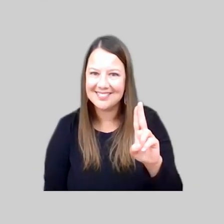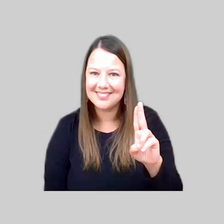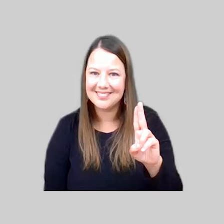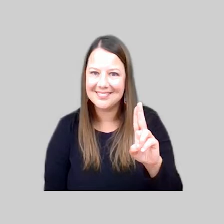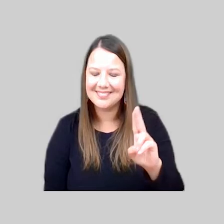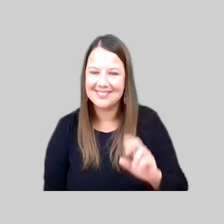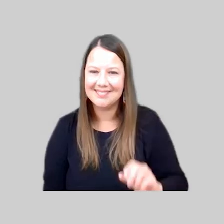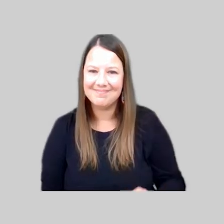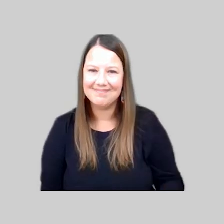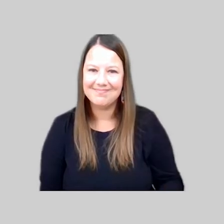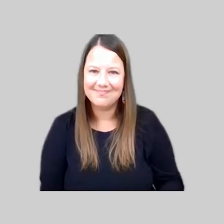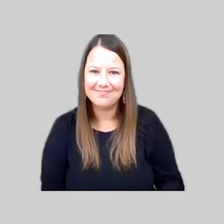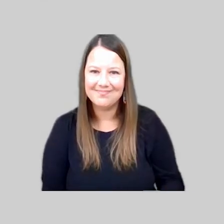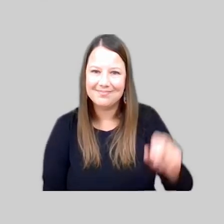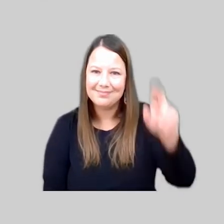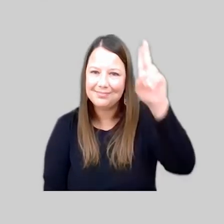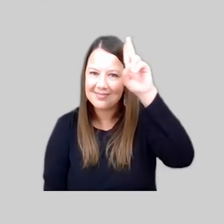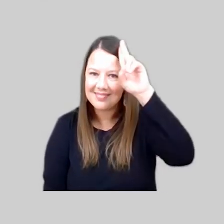Uncle.